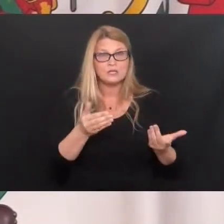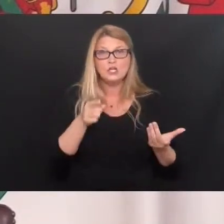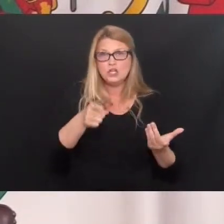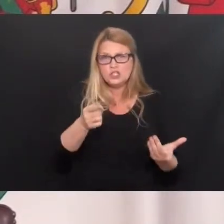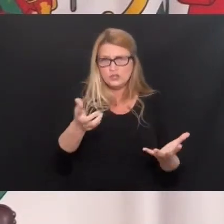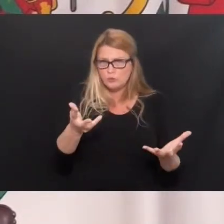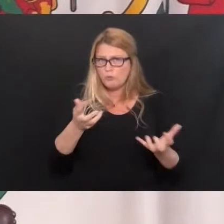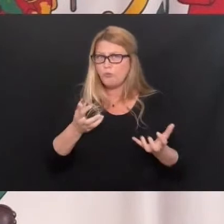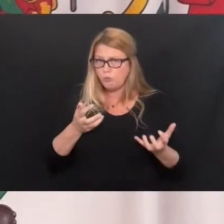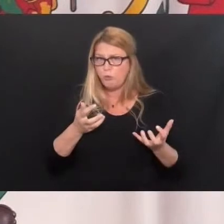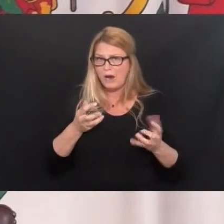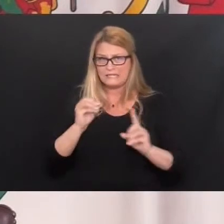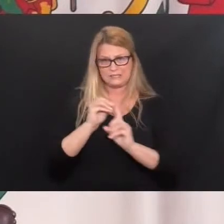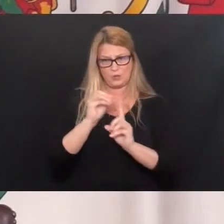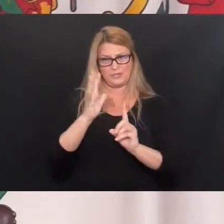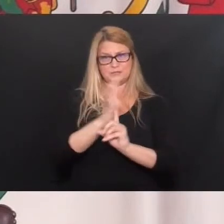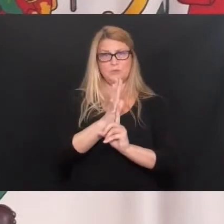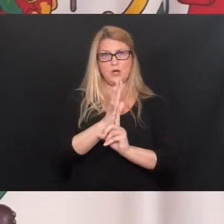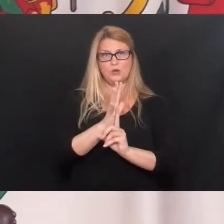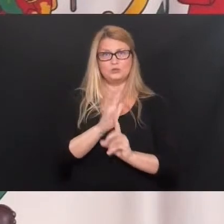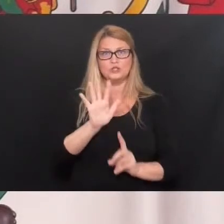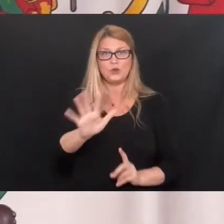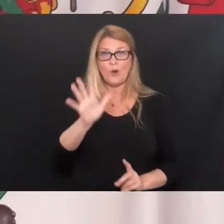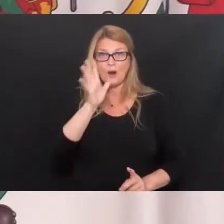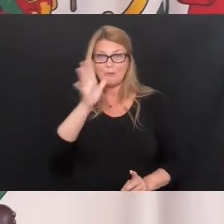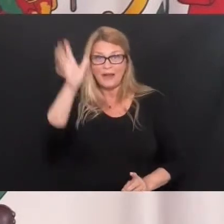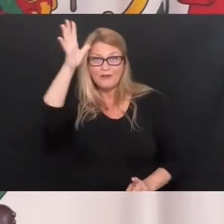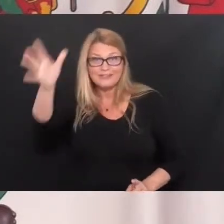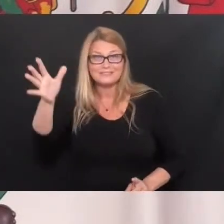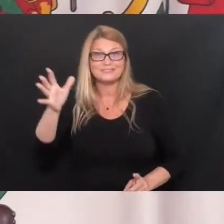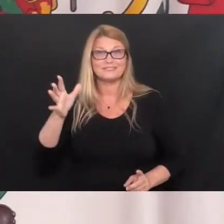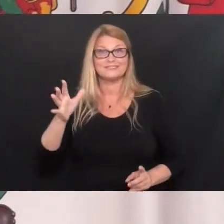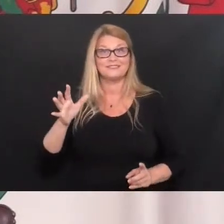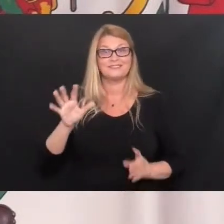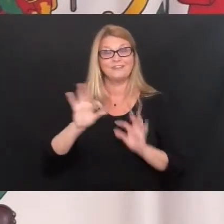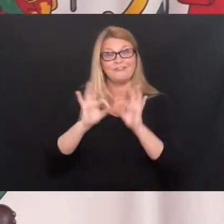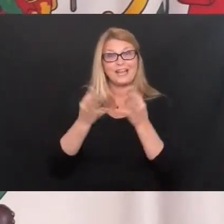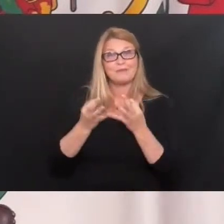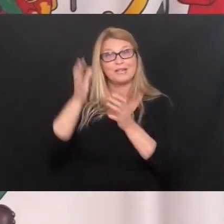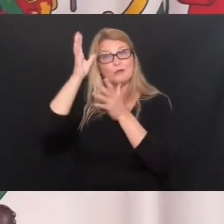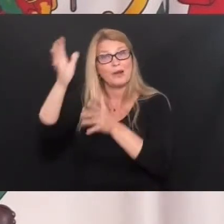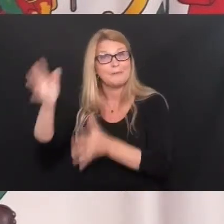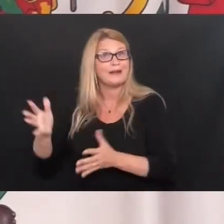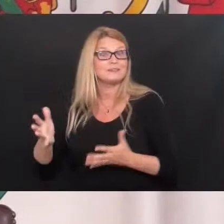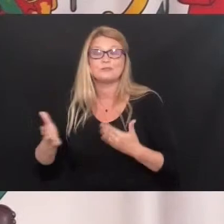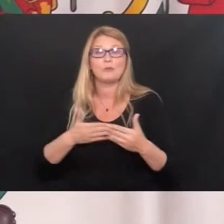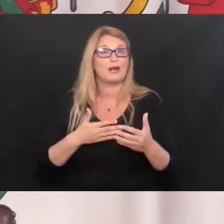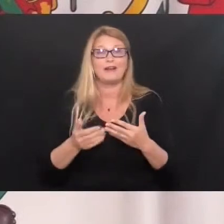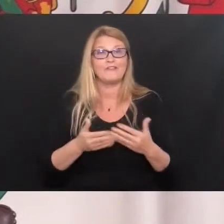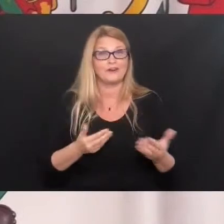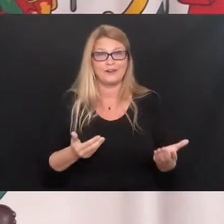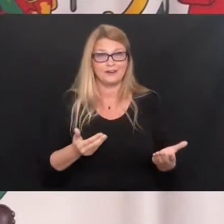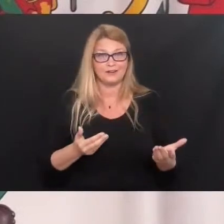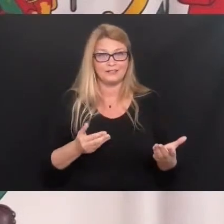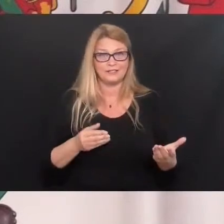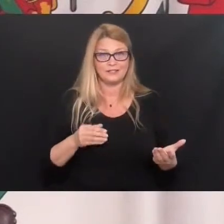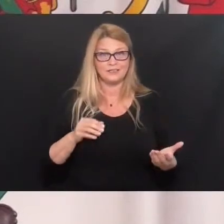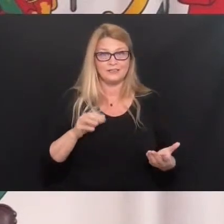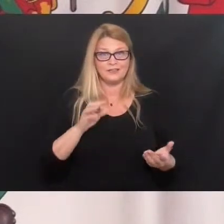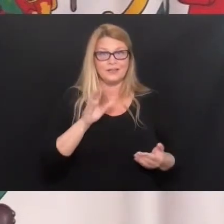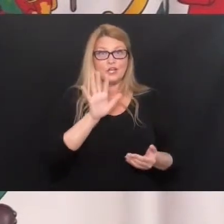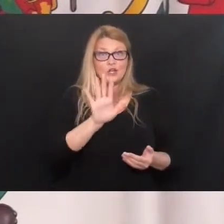absolutely put exposure, your parents or loved ones or grandparents or whomever it may be, and your